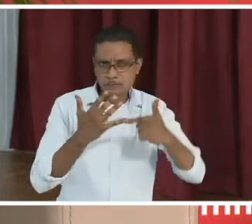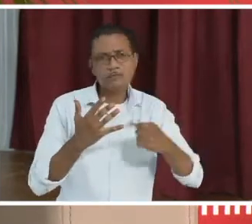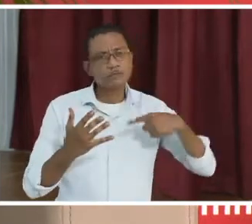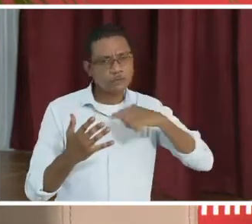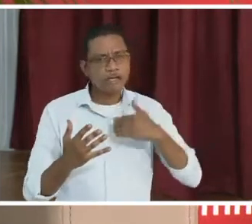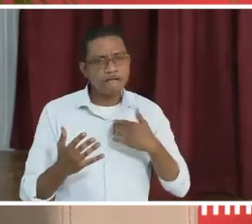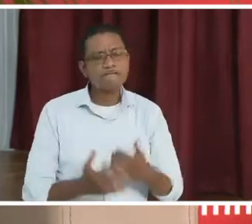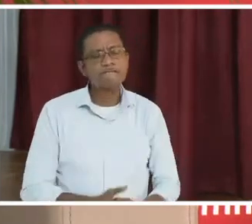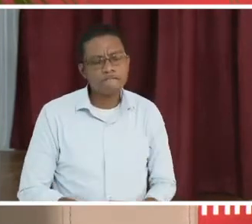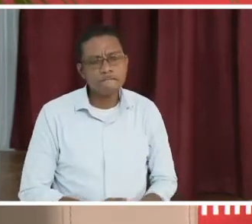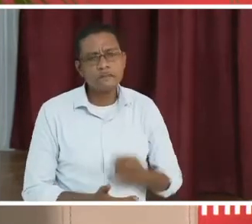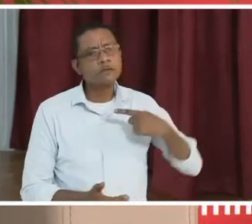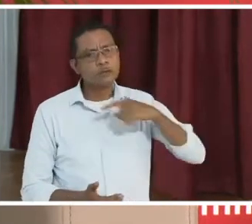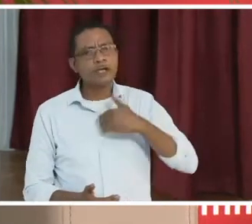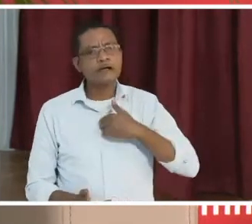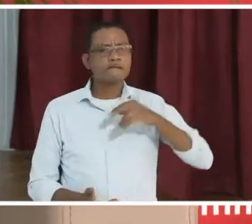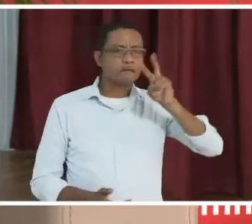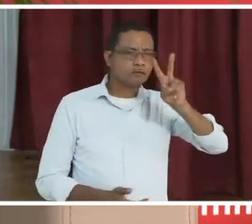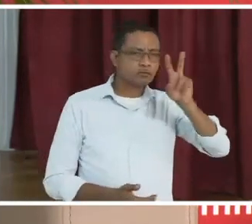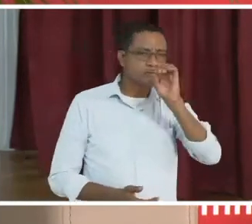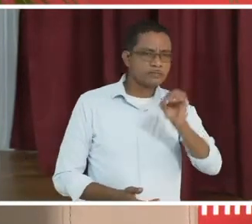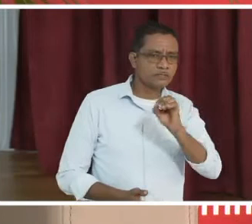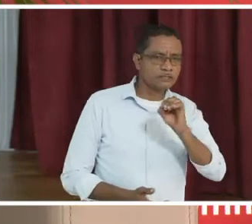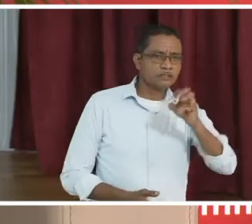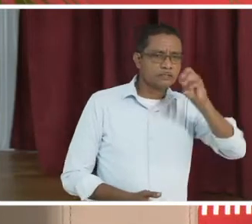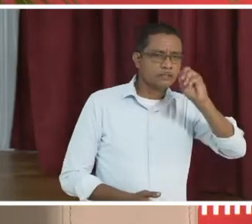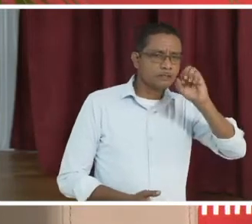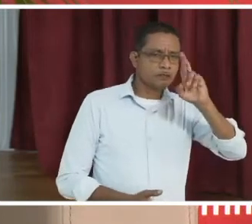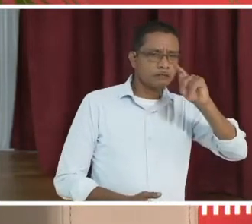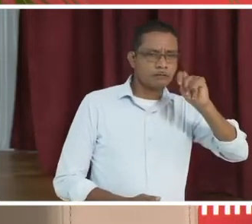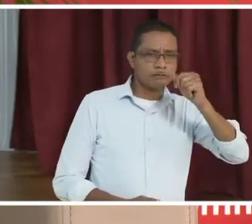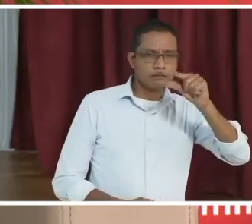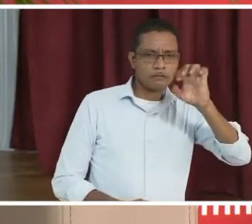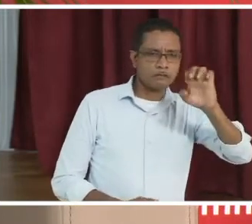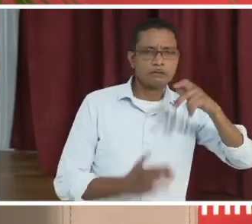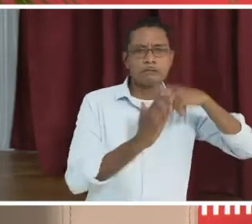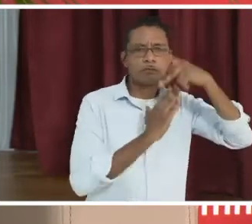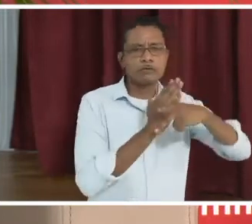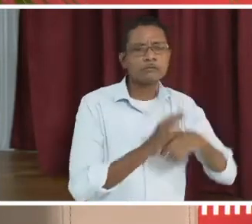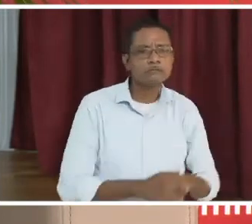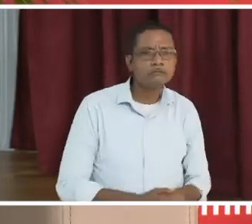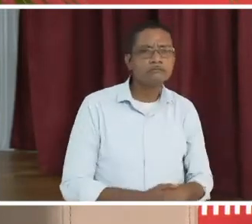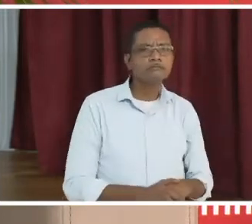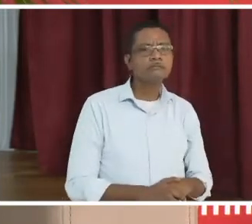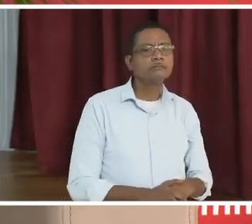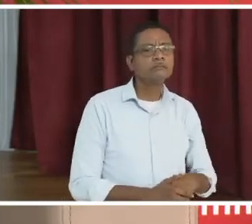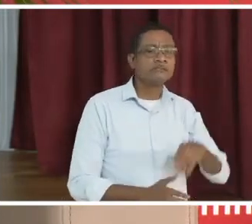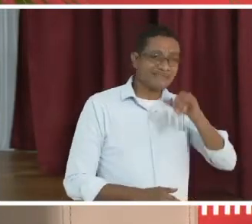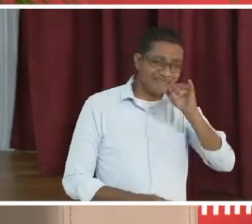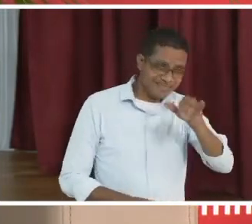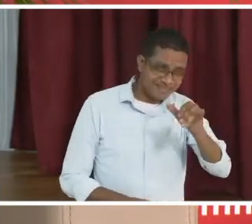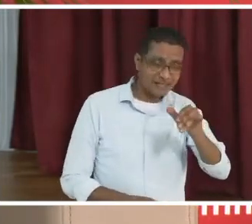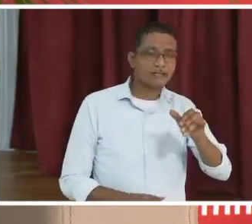sense. So we have our 2% mortgage program. It's a government subsidized program. What it does, it allows for up